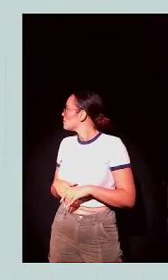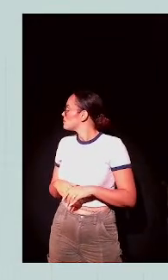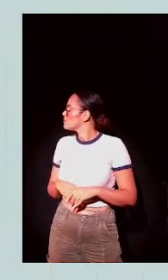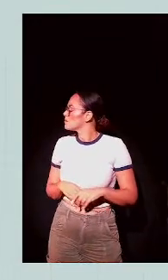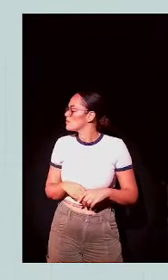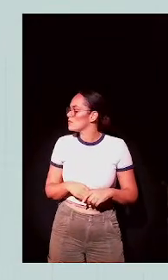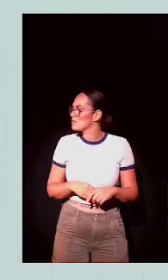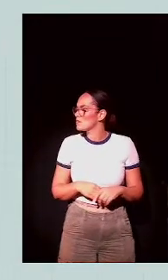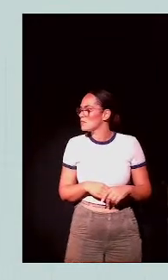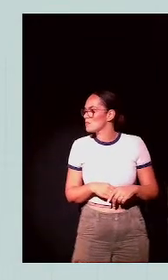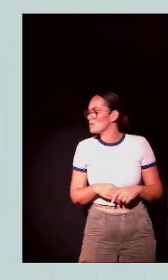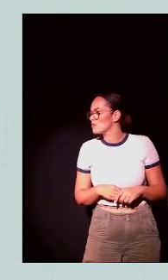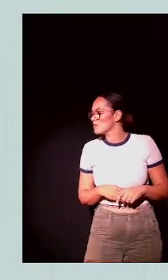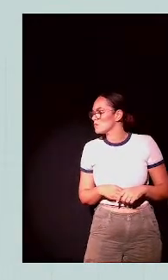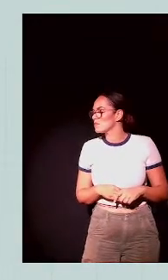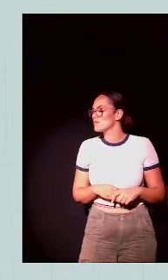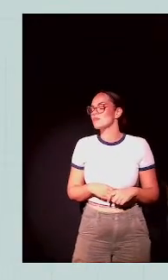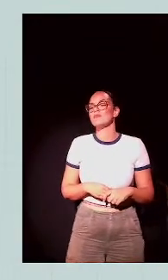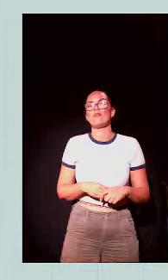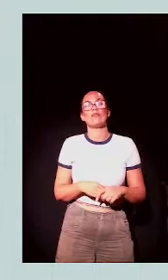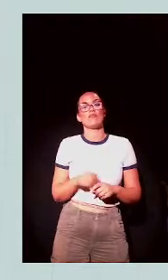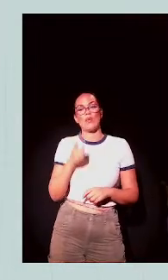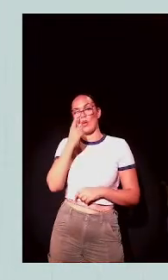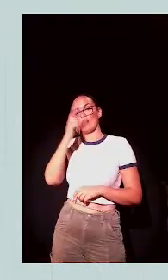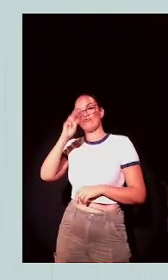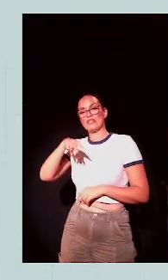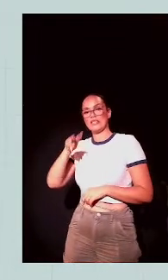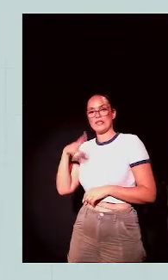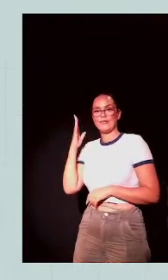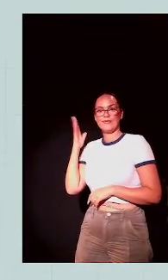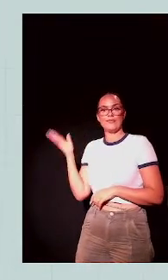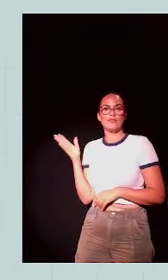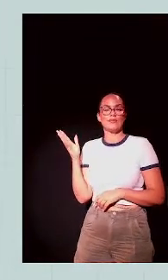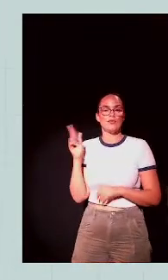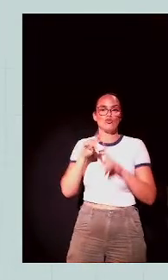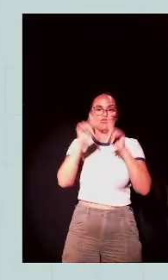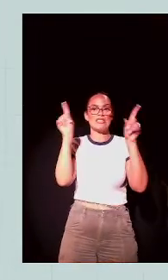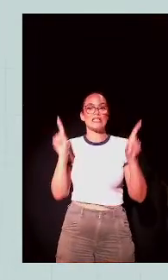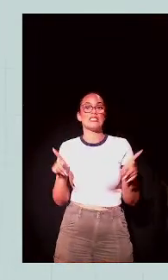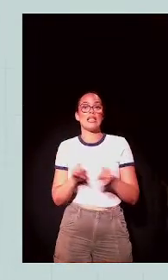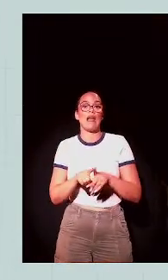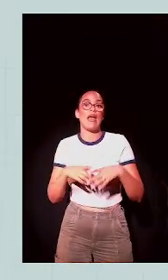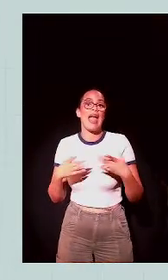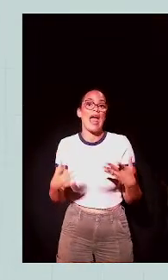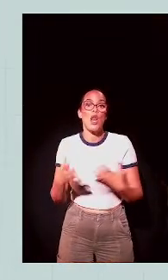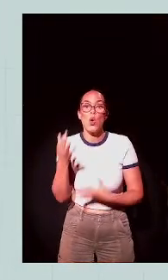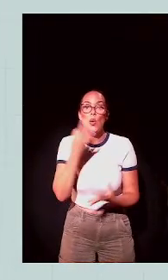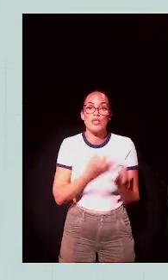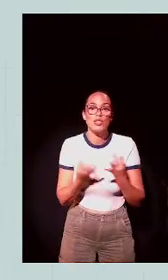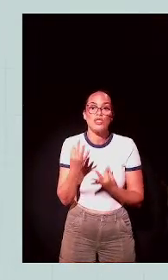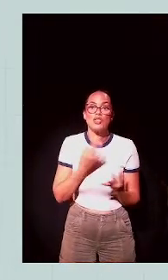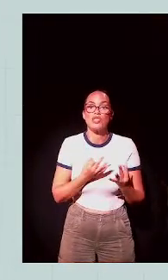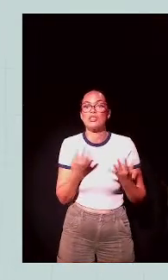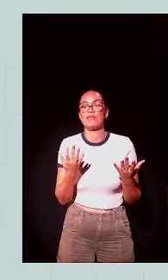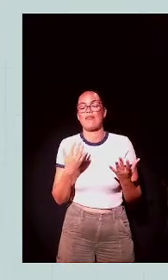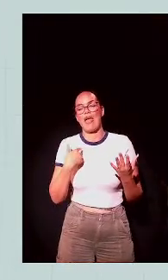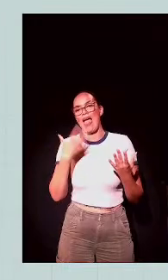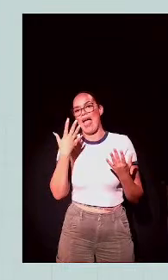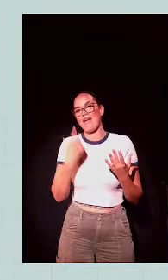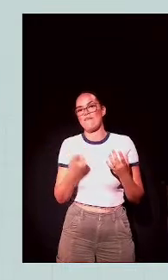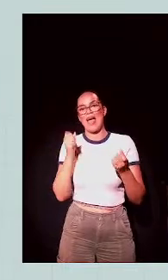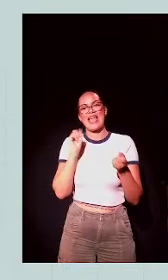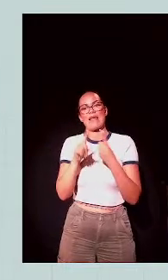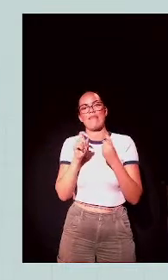So there's a bit of a bibliography there, but if you'd like to know any more or have any questions after the talk, my email address is